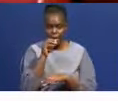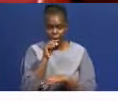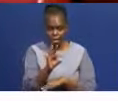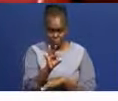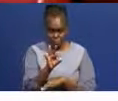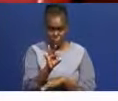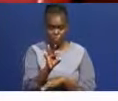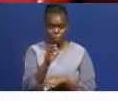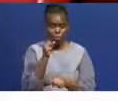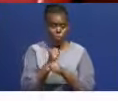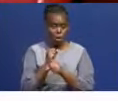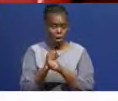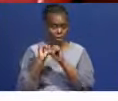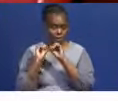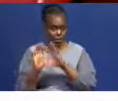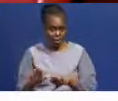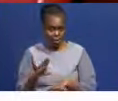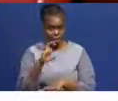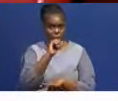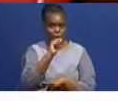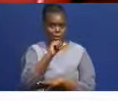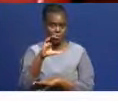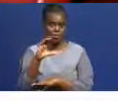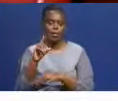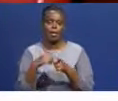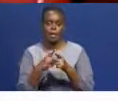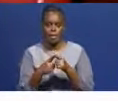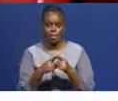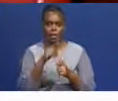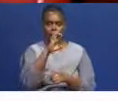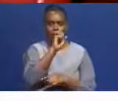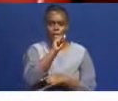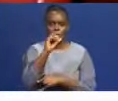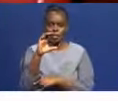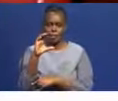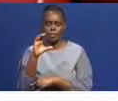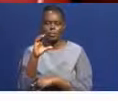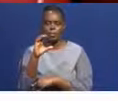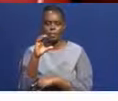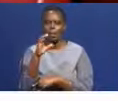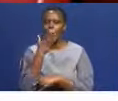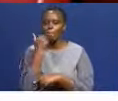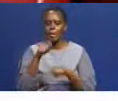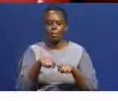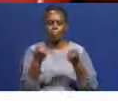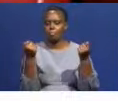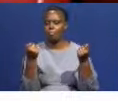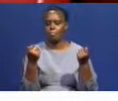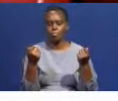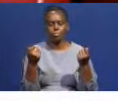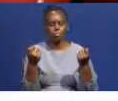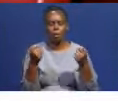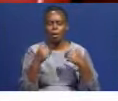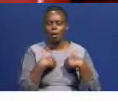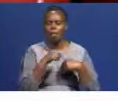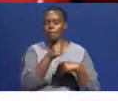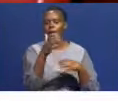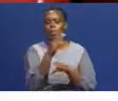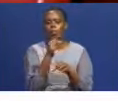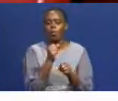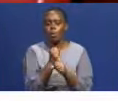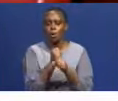cannot deliver to our people, the EACC, let it be disbanded, and let us have another